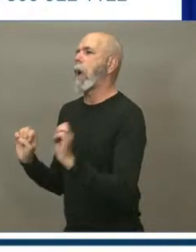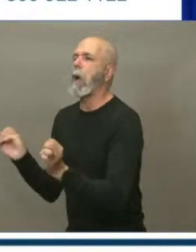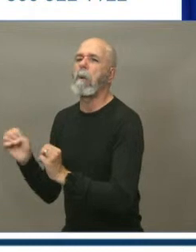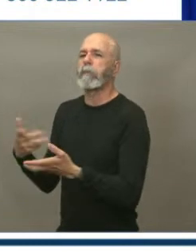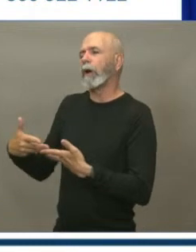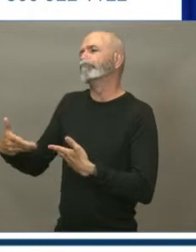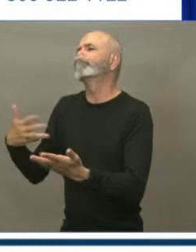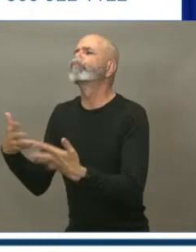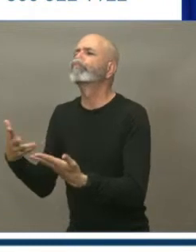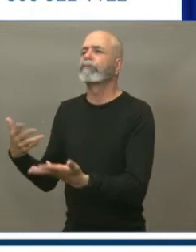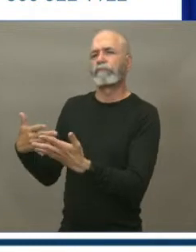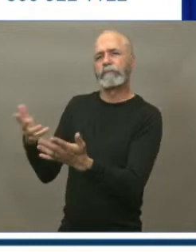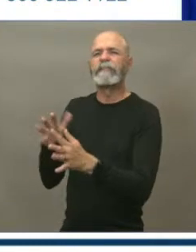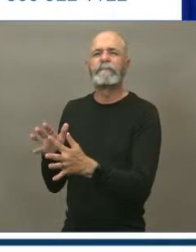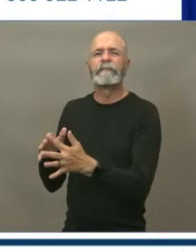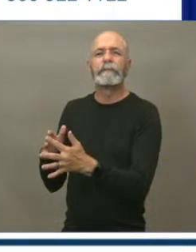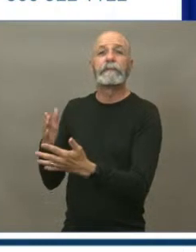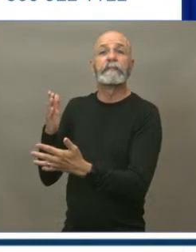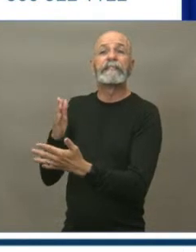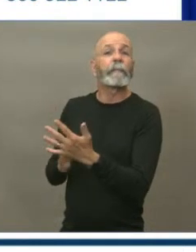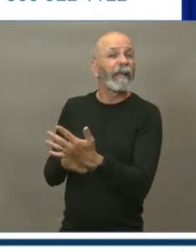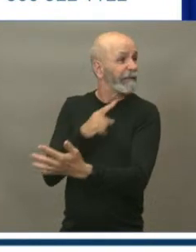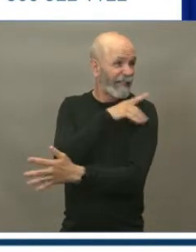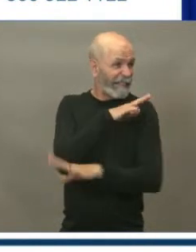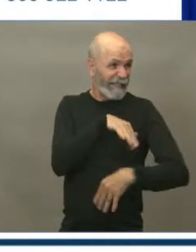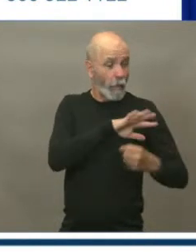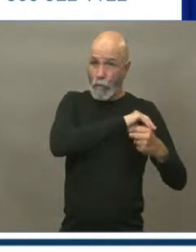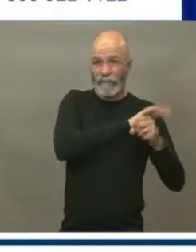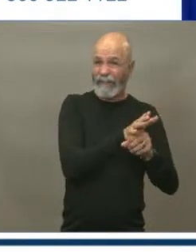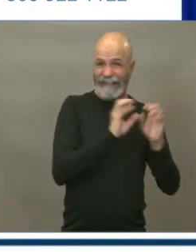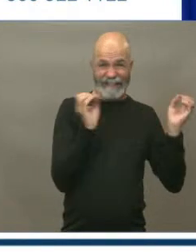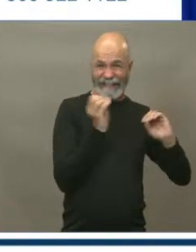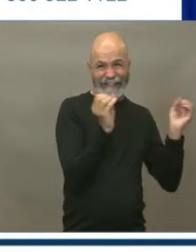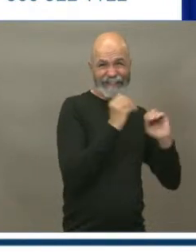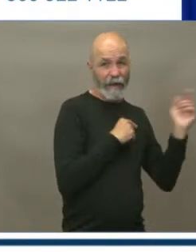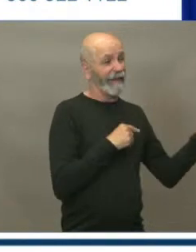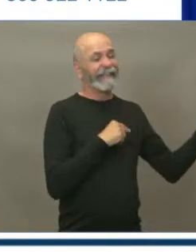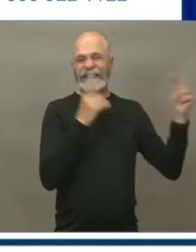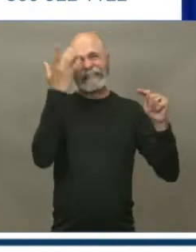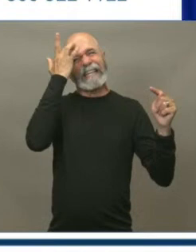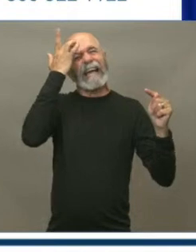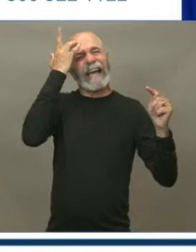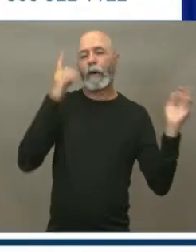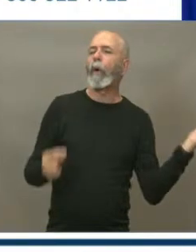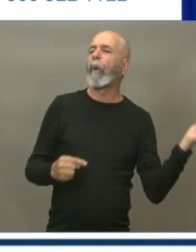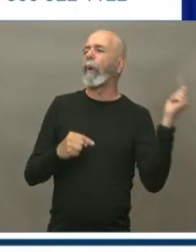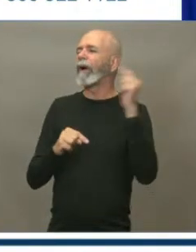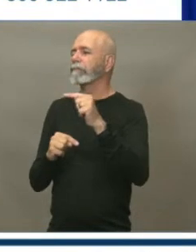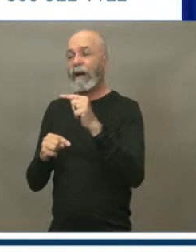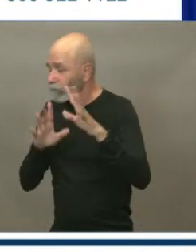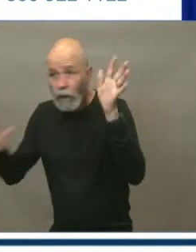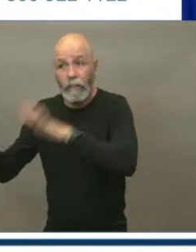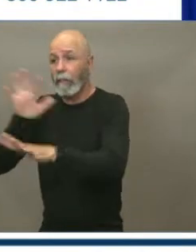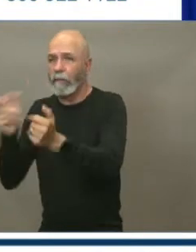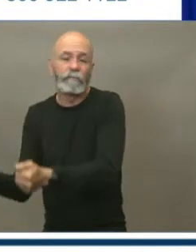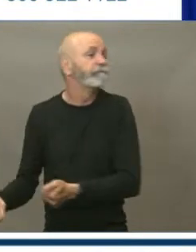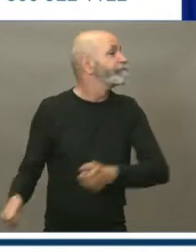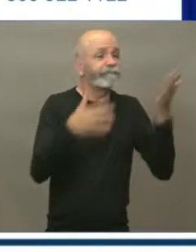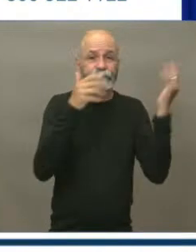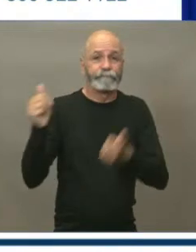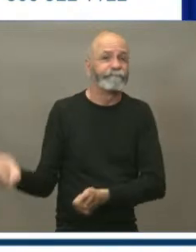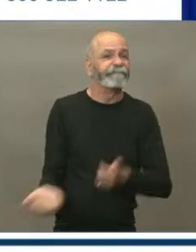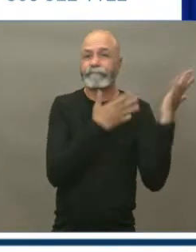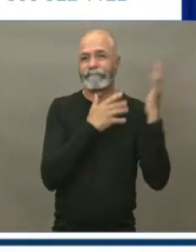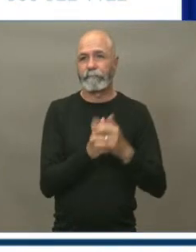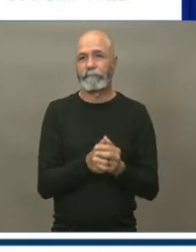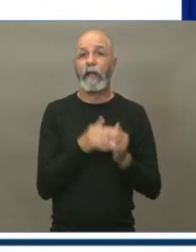Nova Scotians without COVID who also need hospital care. I spoke with Brendan Carr, the CEO of the Nova Scotia Health Authority, and he can